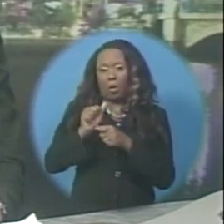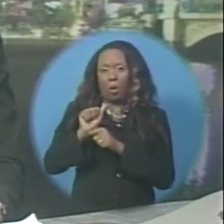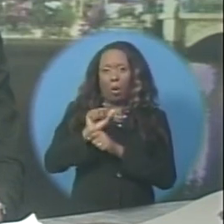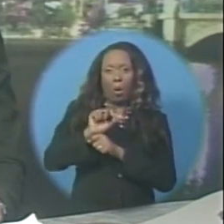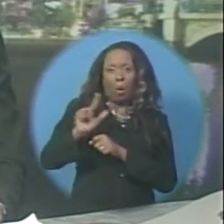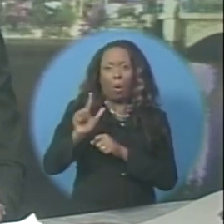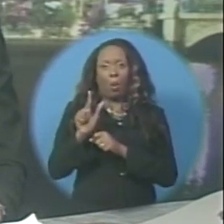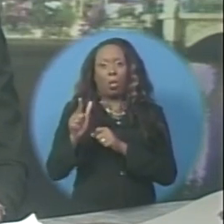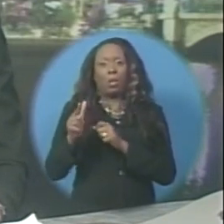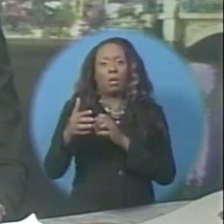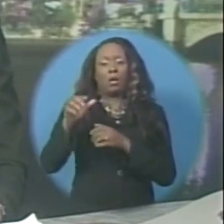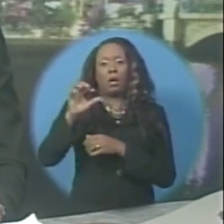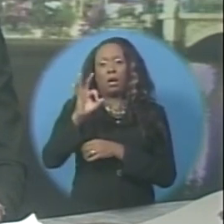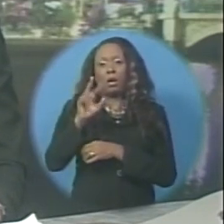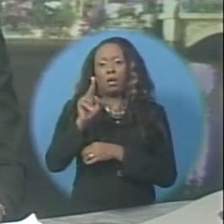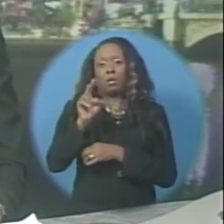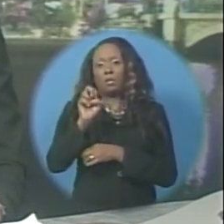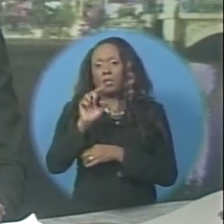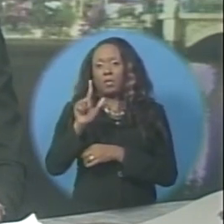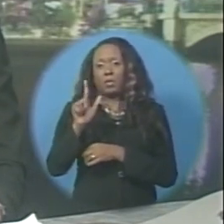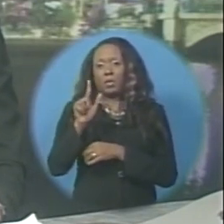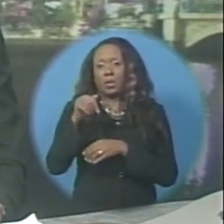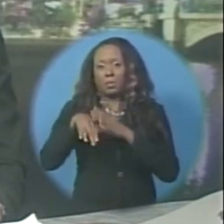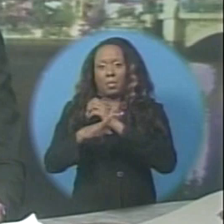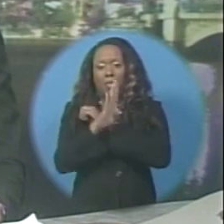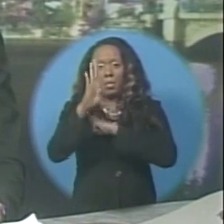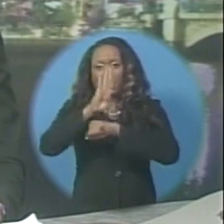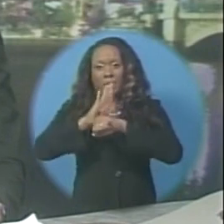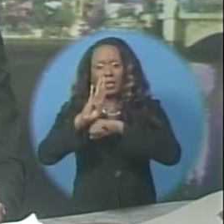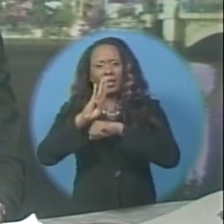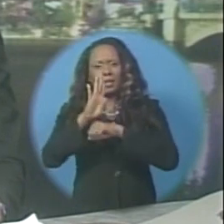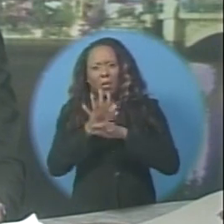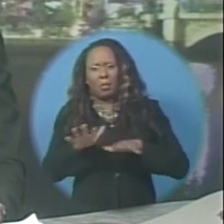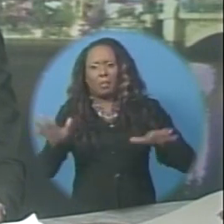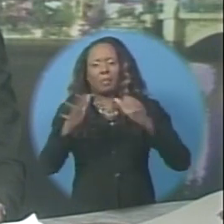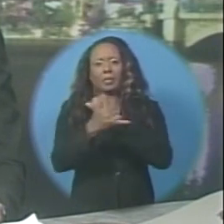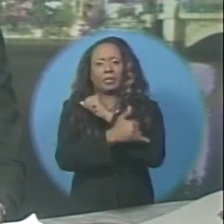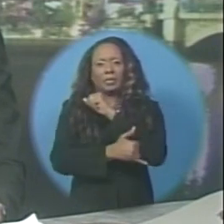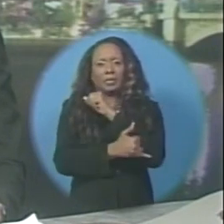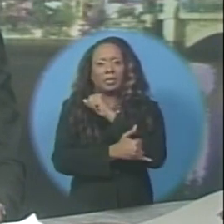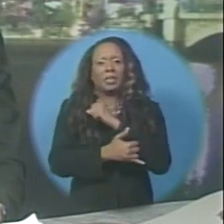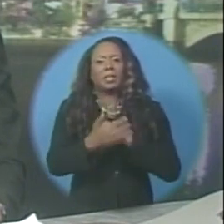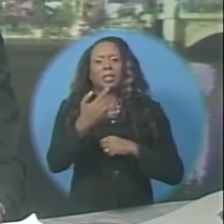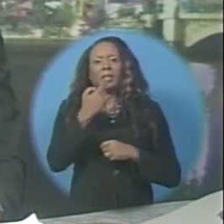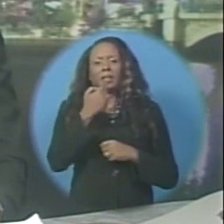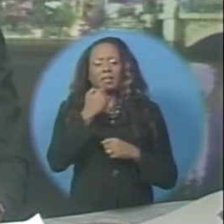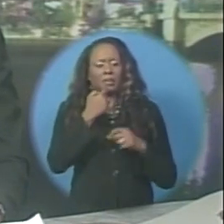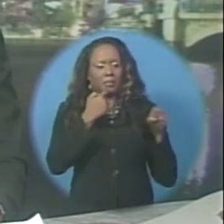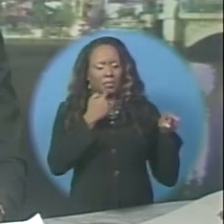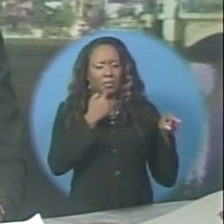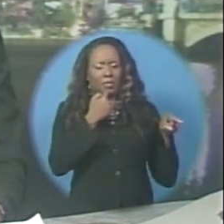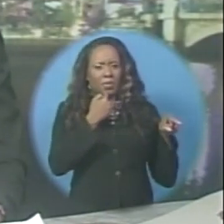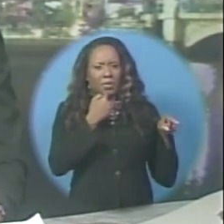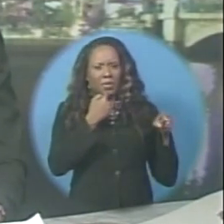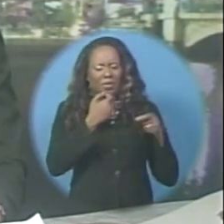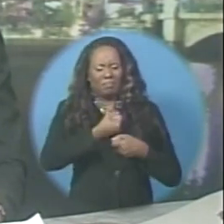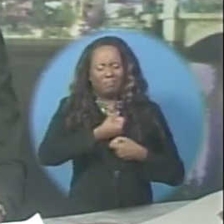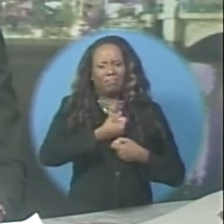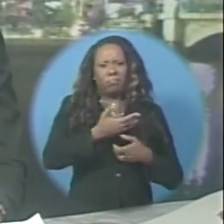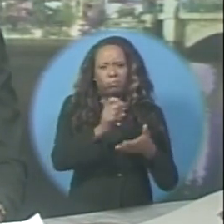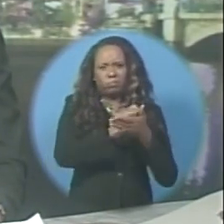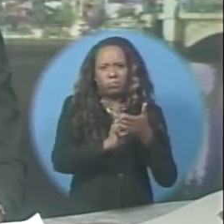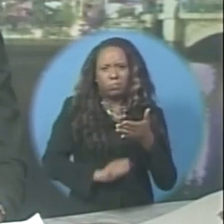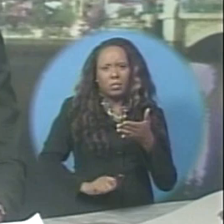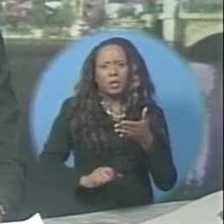fuels in the country. Mr. Nichols says Rubis has expressed these concerns to the Fair Trading Commission and to the Ministry of